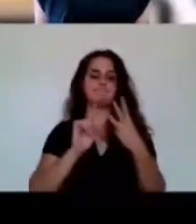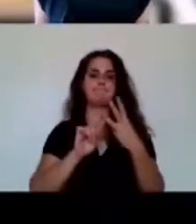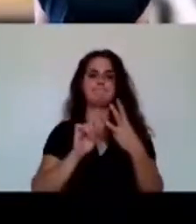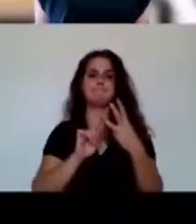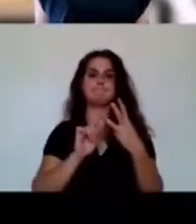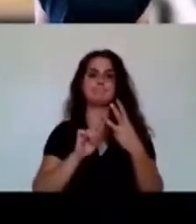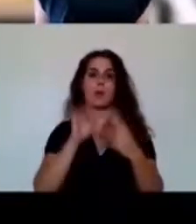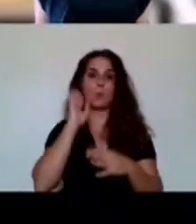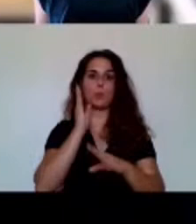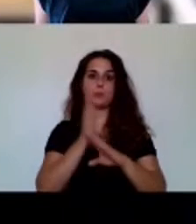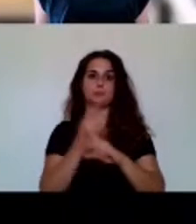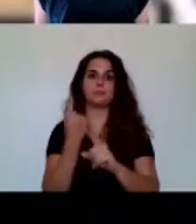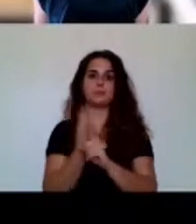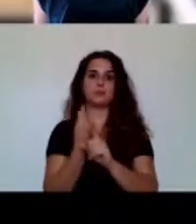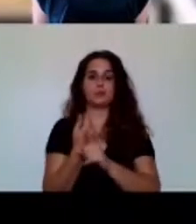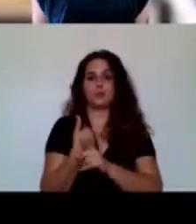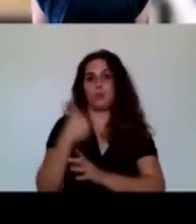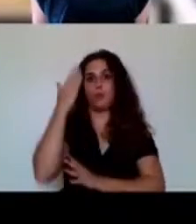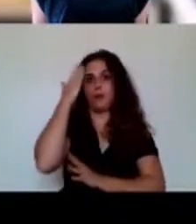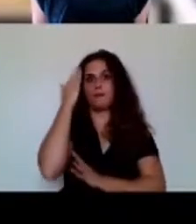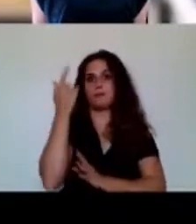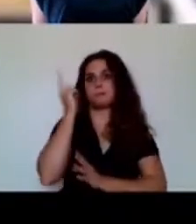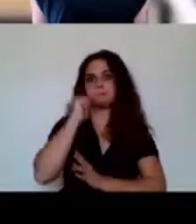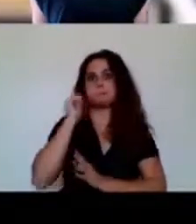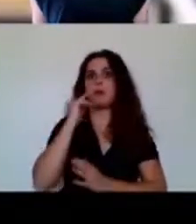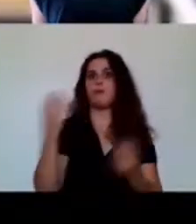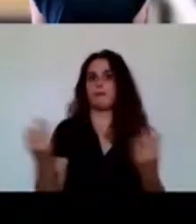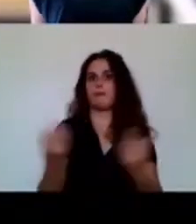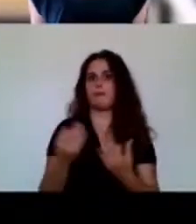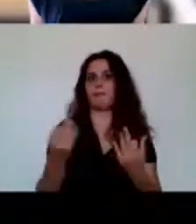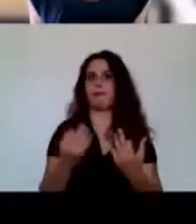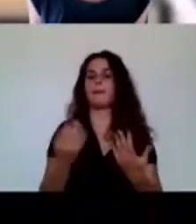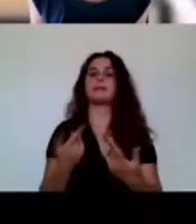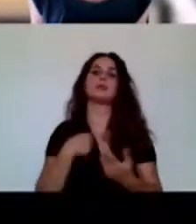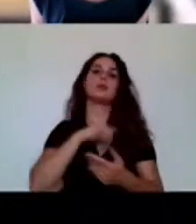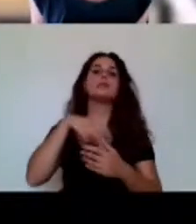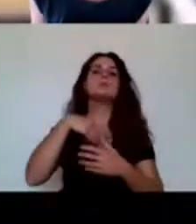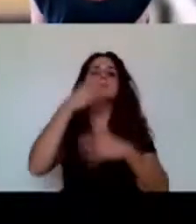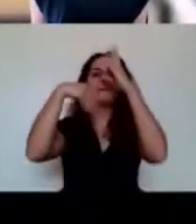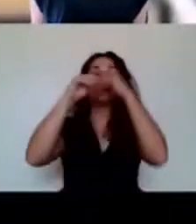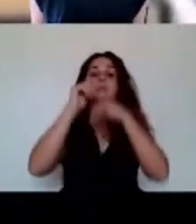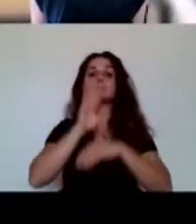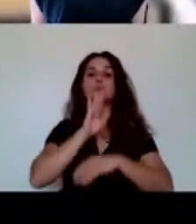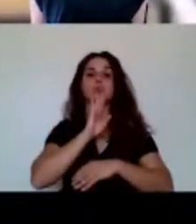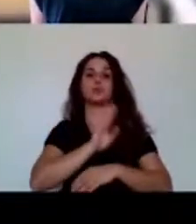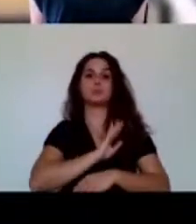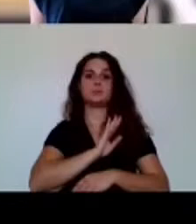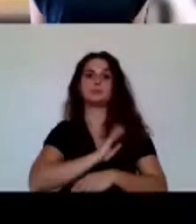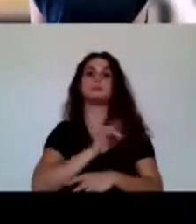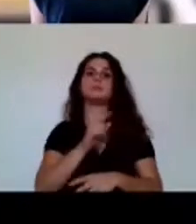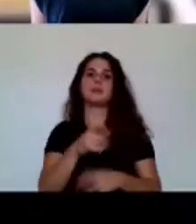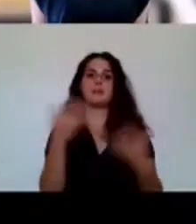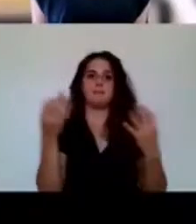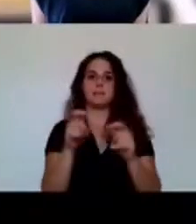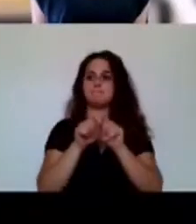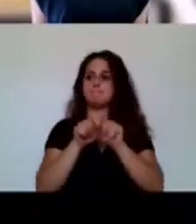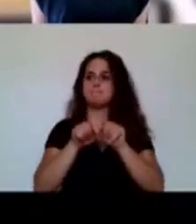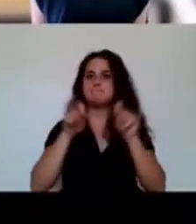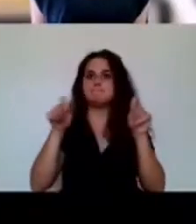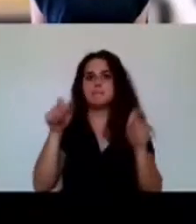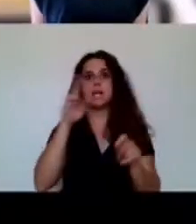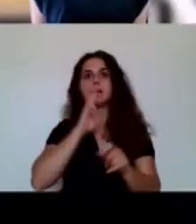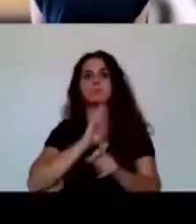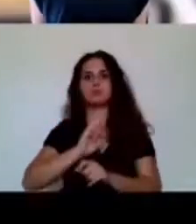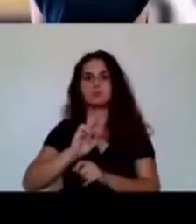And the last thing that I think is really important is that we learn from experiments like these that actually measuring the